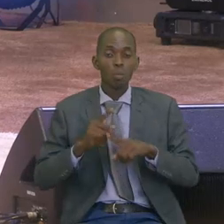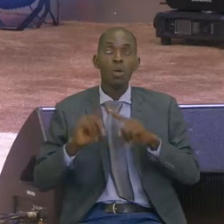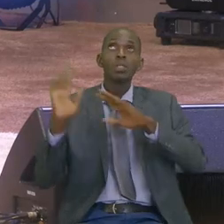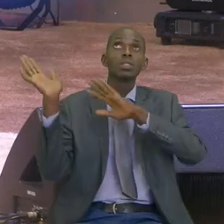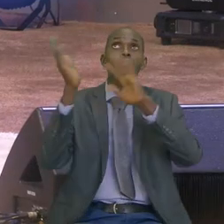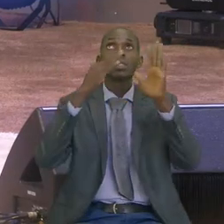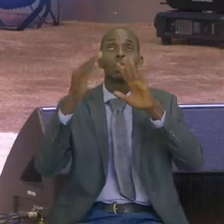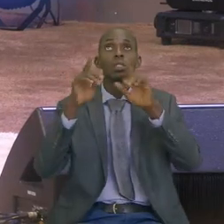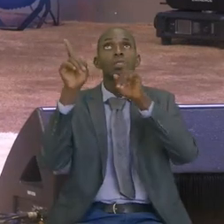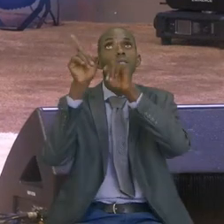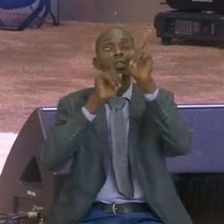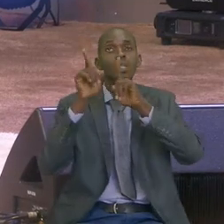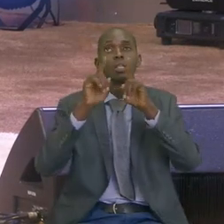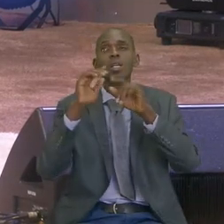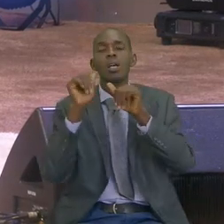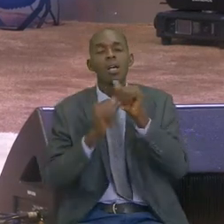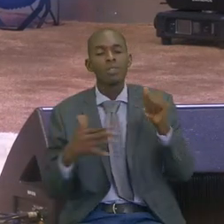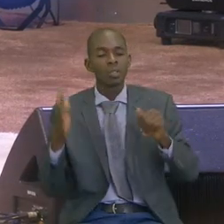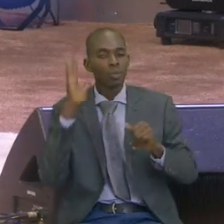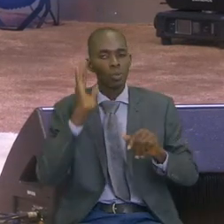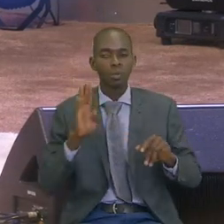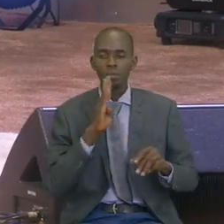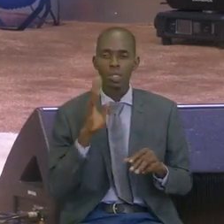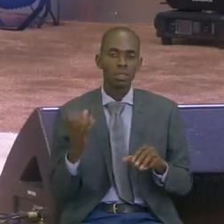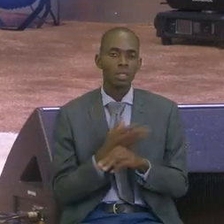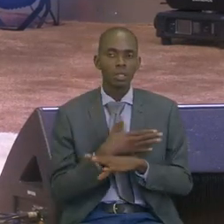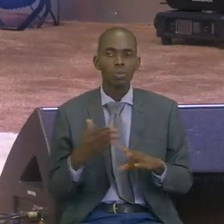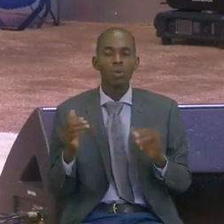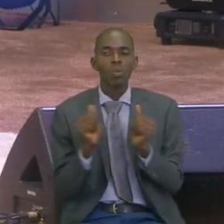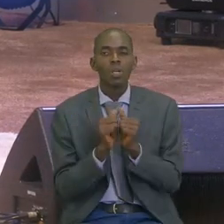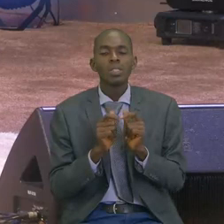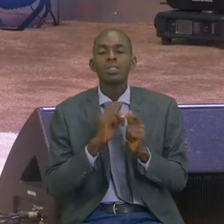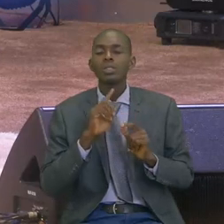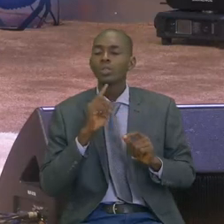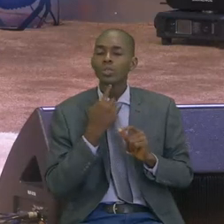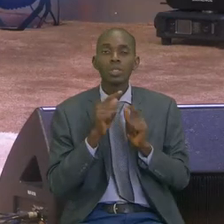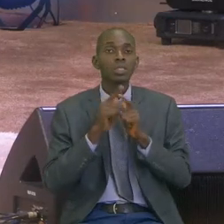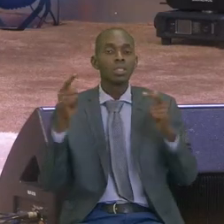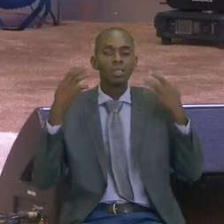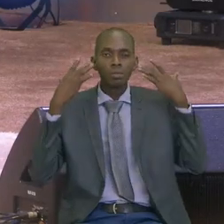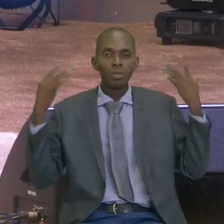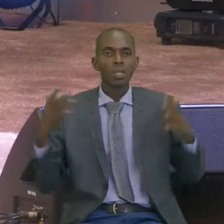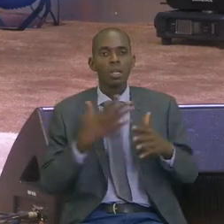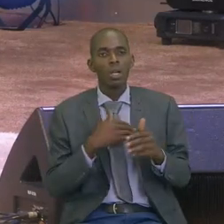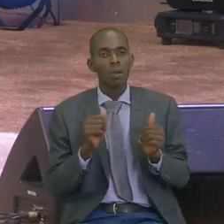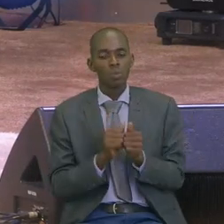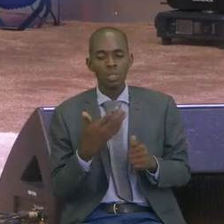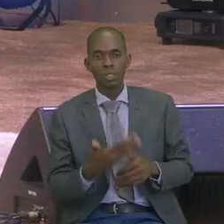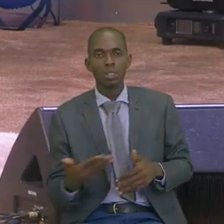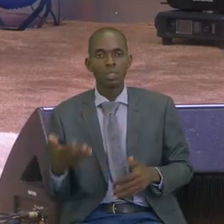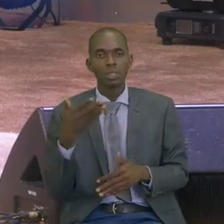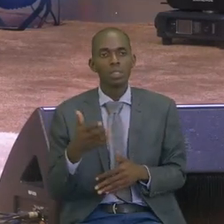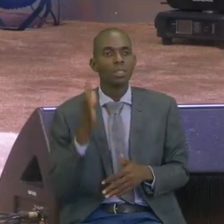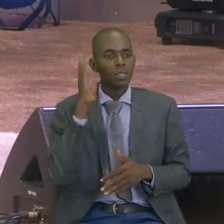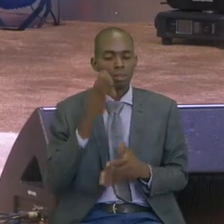stars, everything will pass away. And then it says, with great noise, and the elements there shall melt with